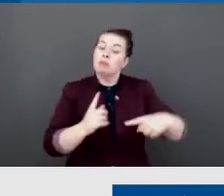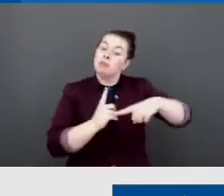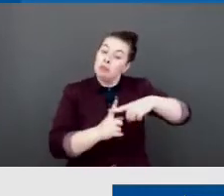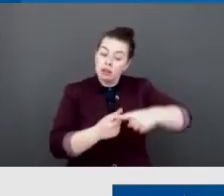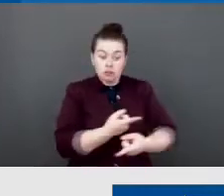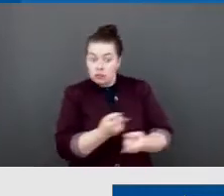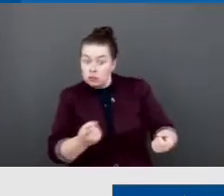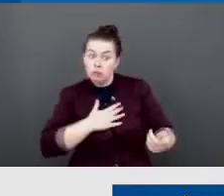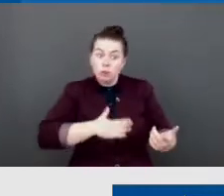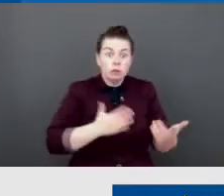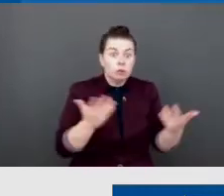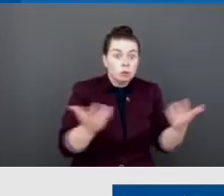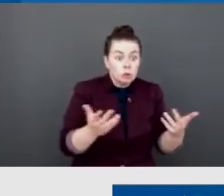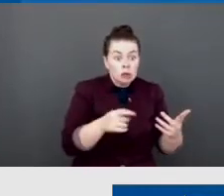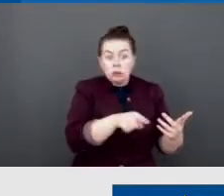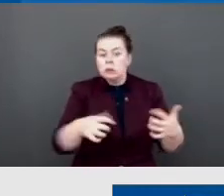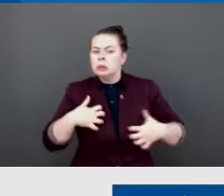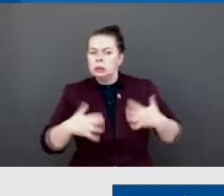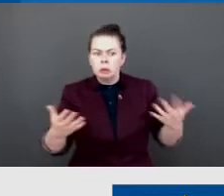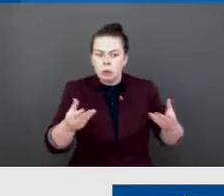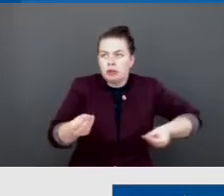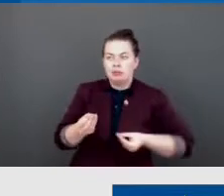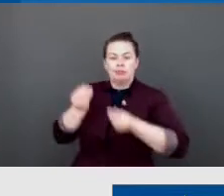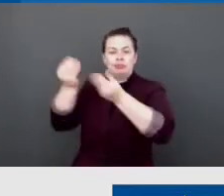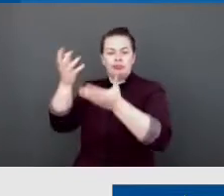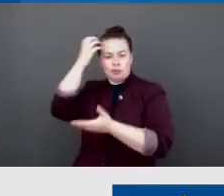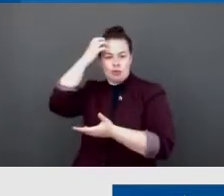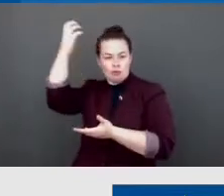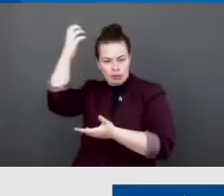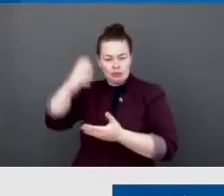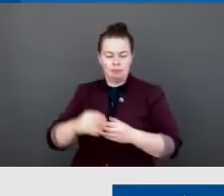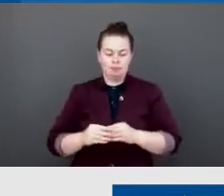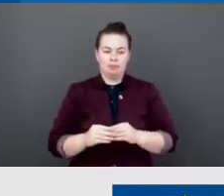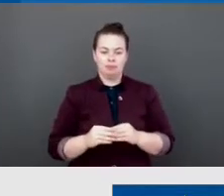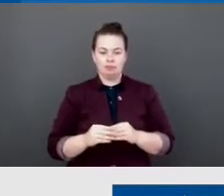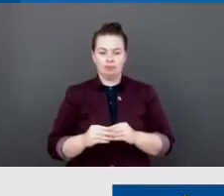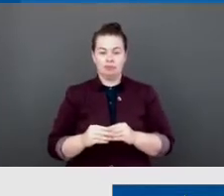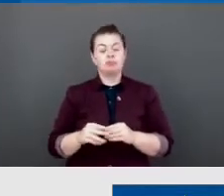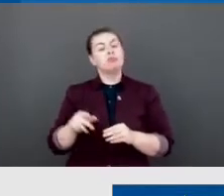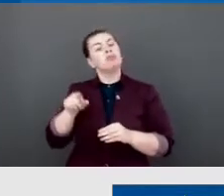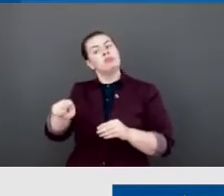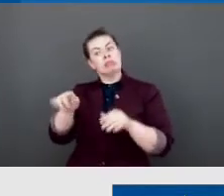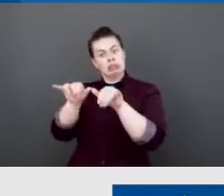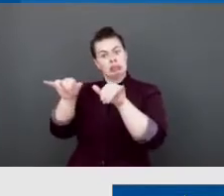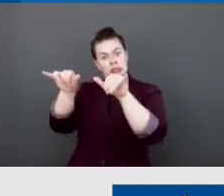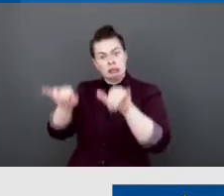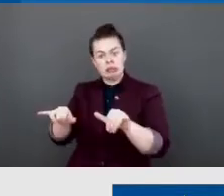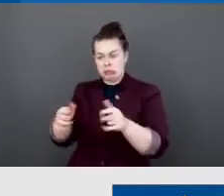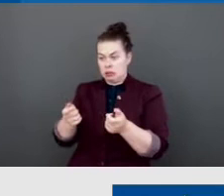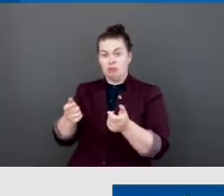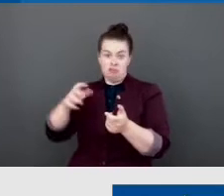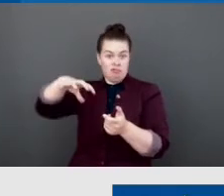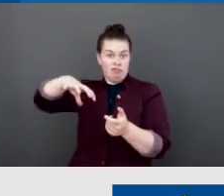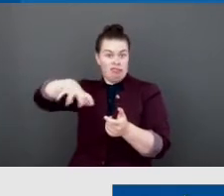level, but also they represent the regional needs and interests on national level. While the governance of